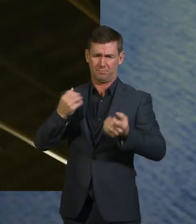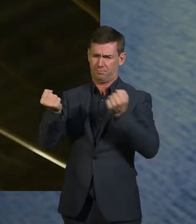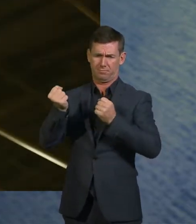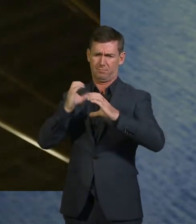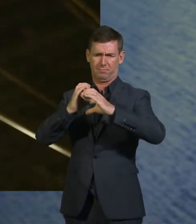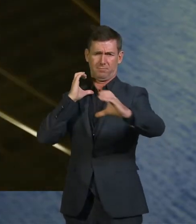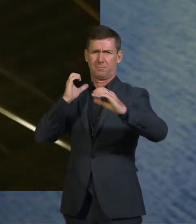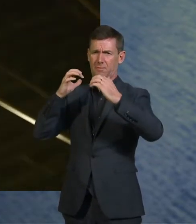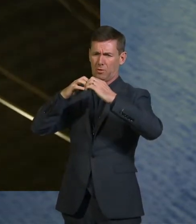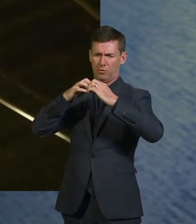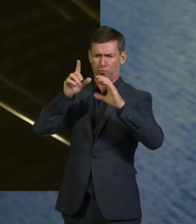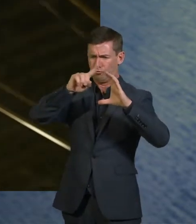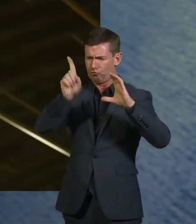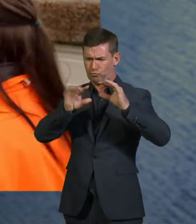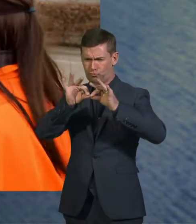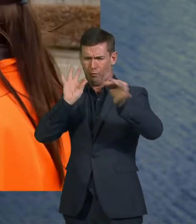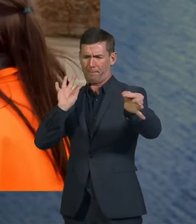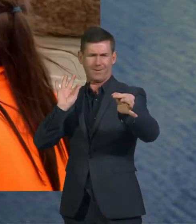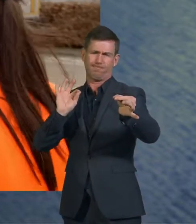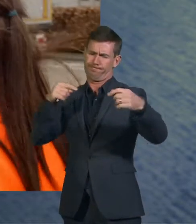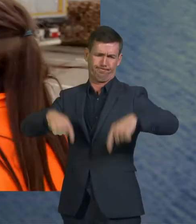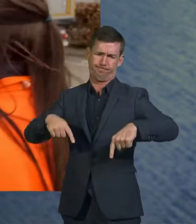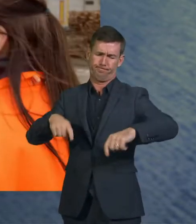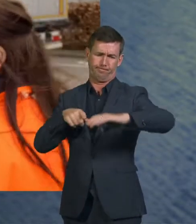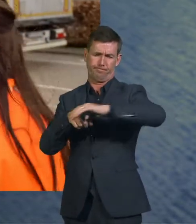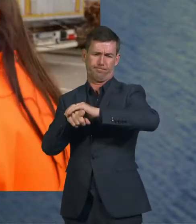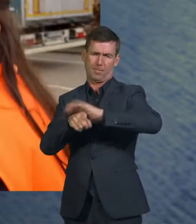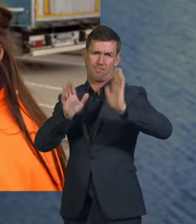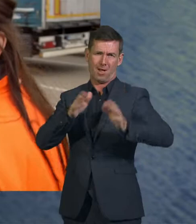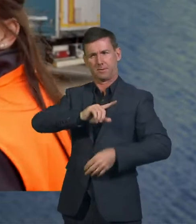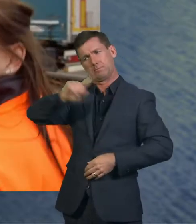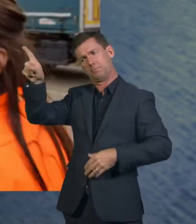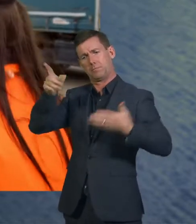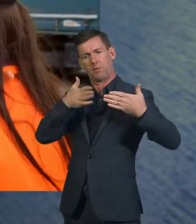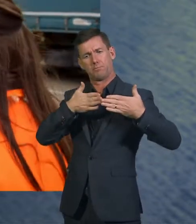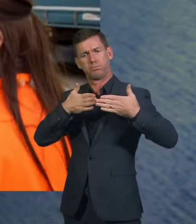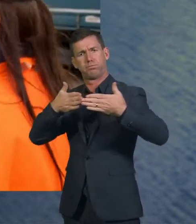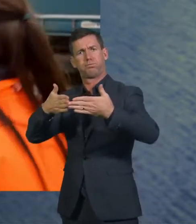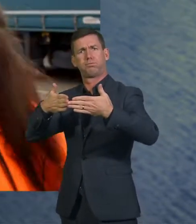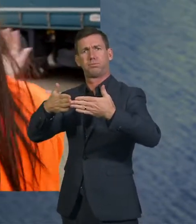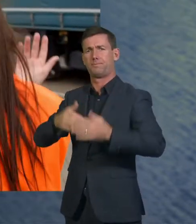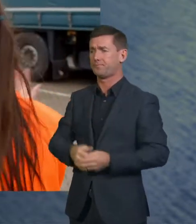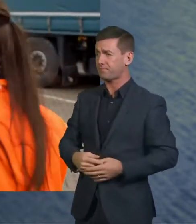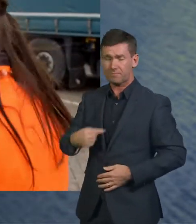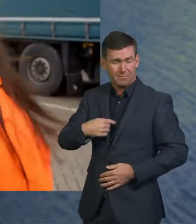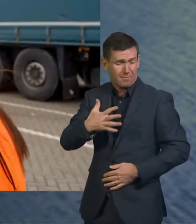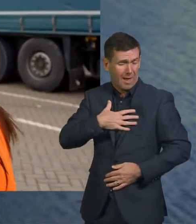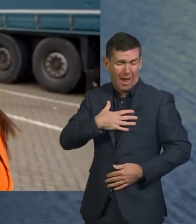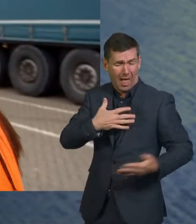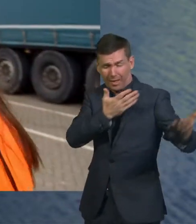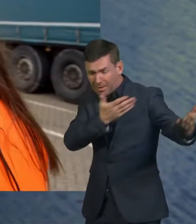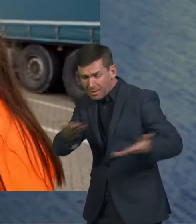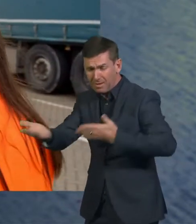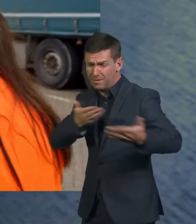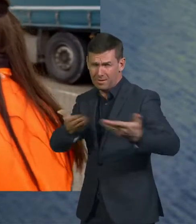the ferry. I like to make sure all my customers can travel, but unfortunately, if I did let him travel, and unfortunately if that then did rip off,